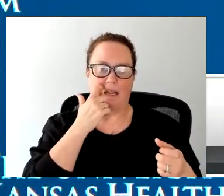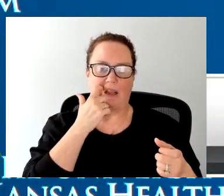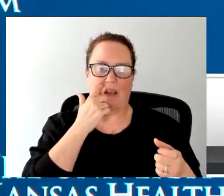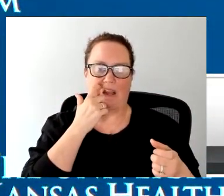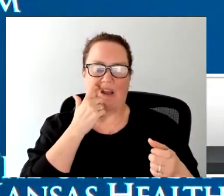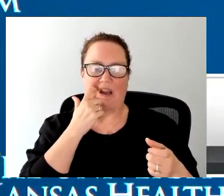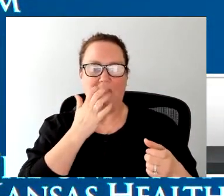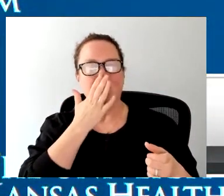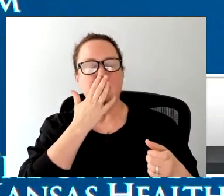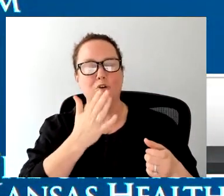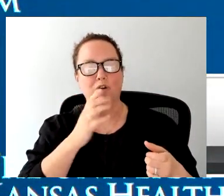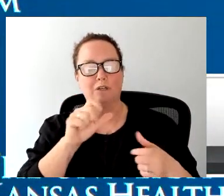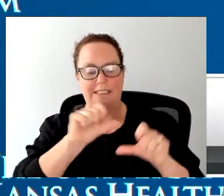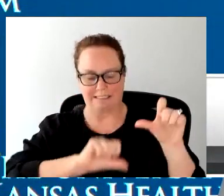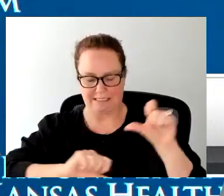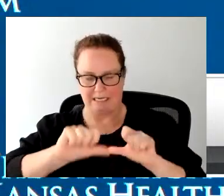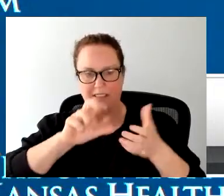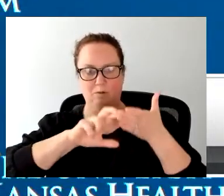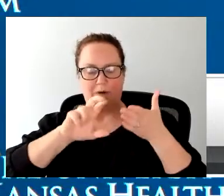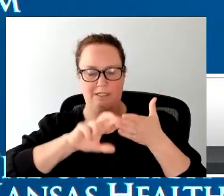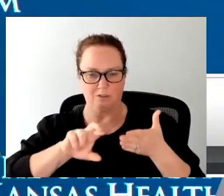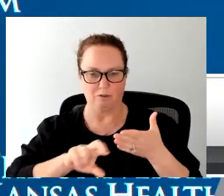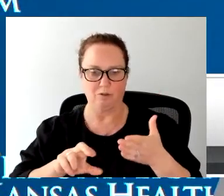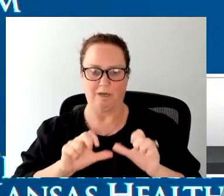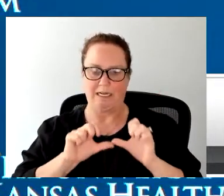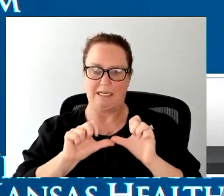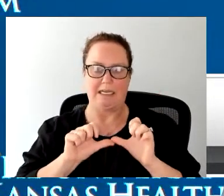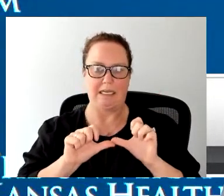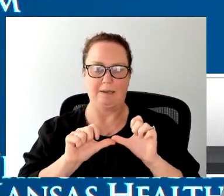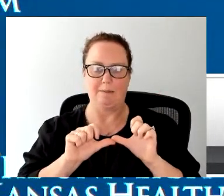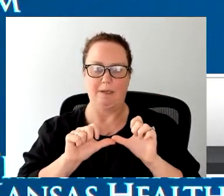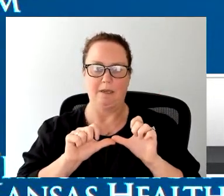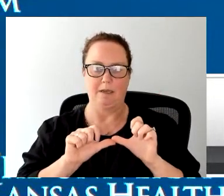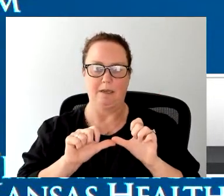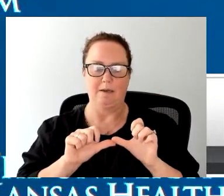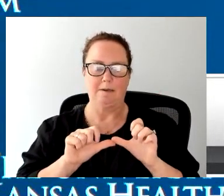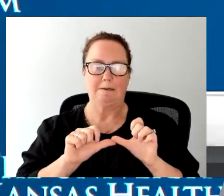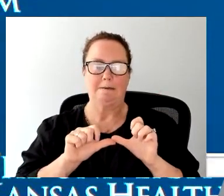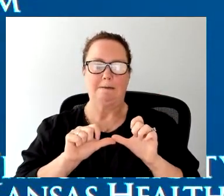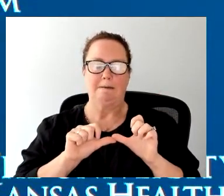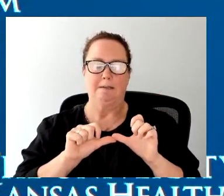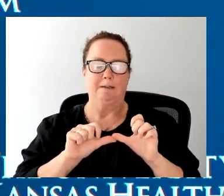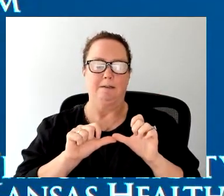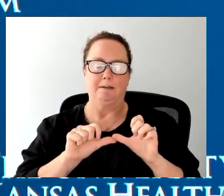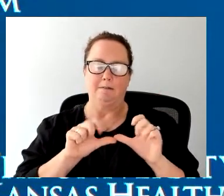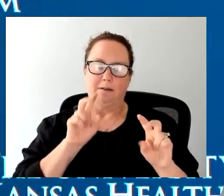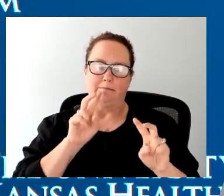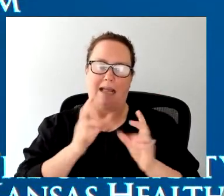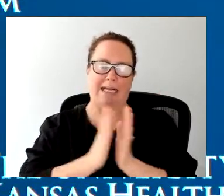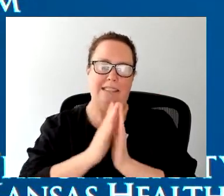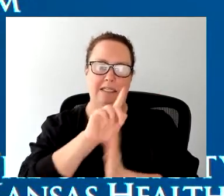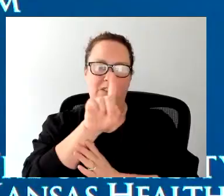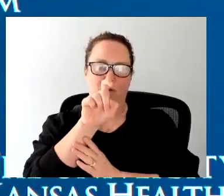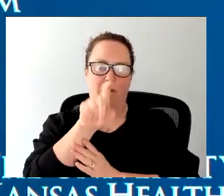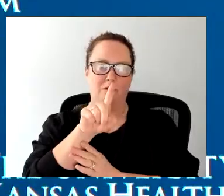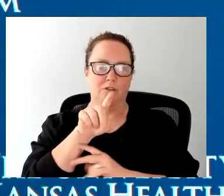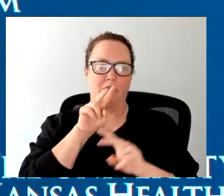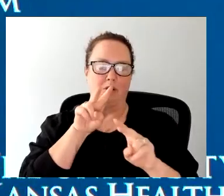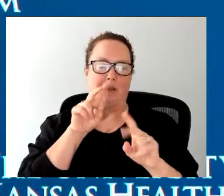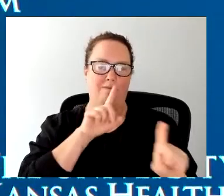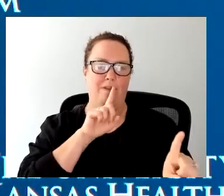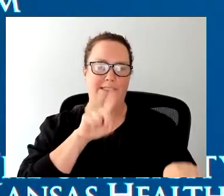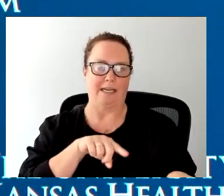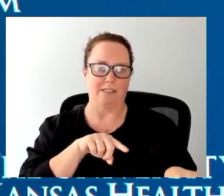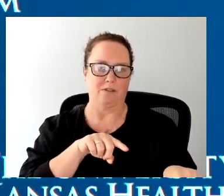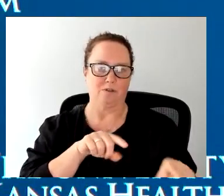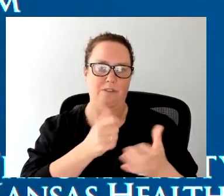good science research on there. We need to keep moving forward and looking, asking these questions and looking for these answers to